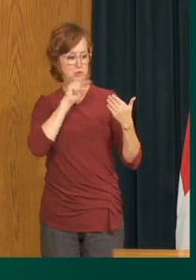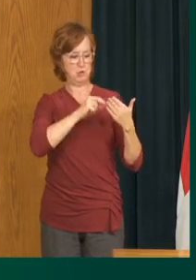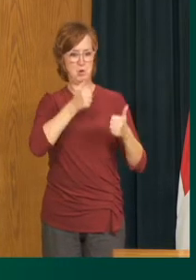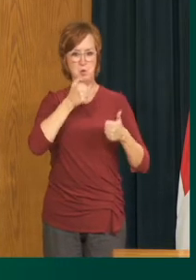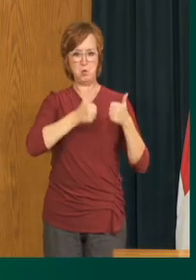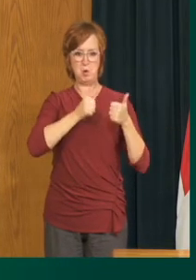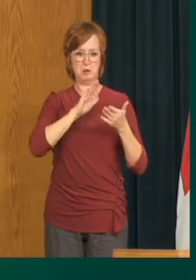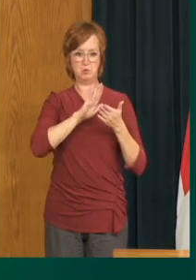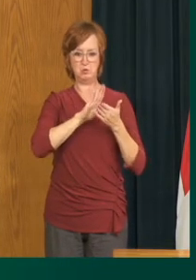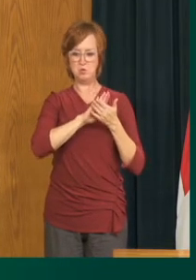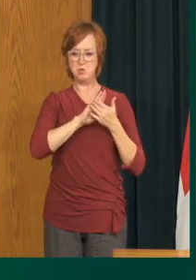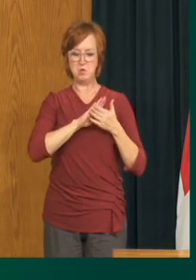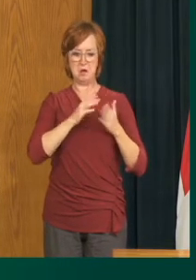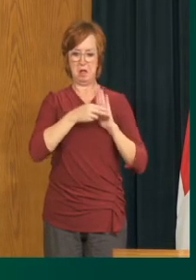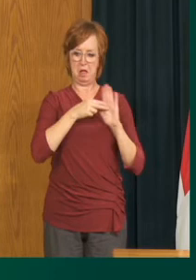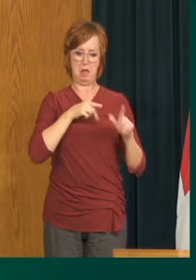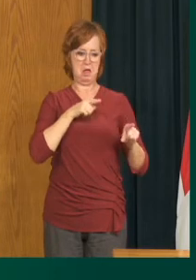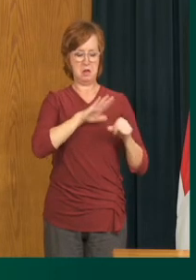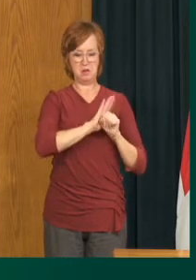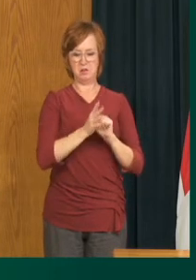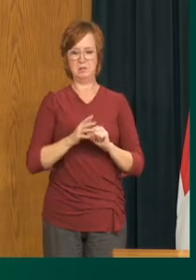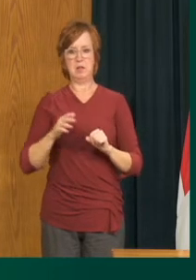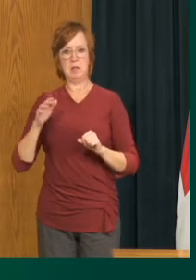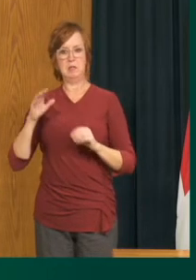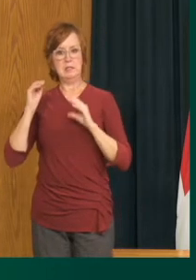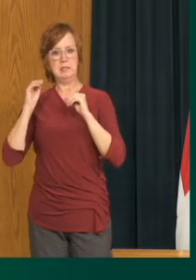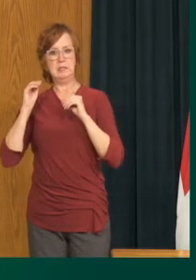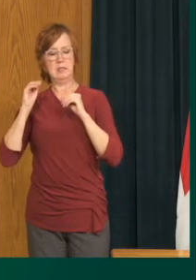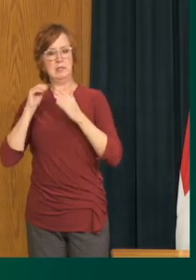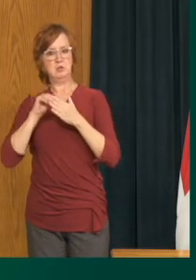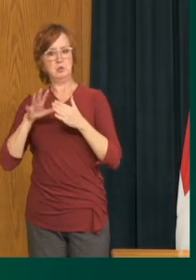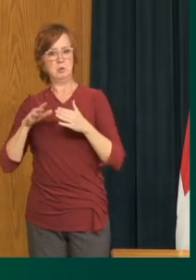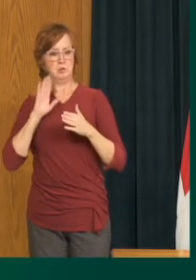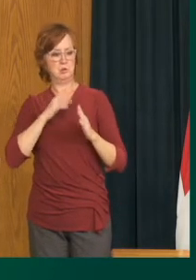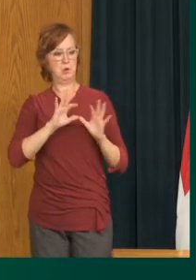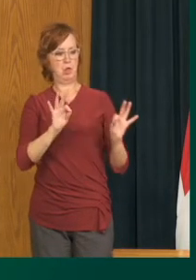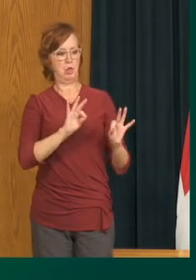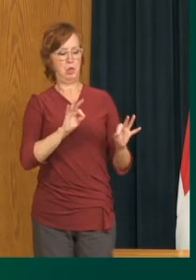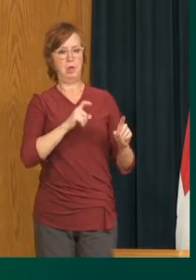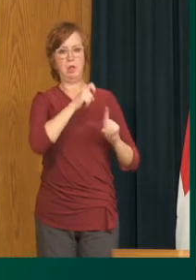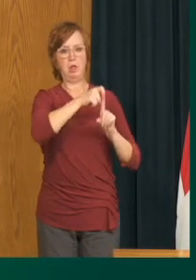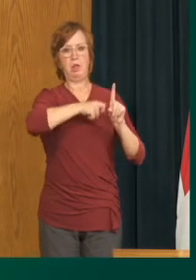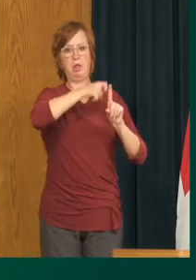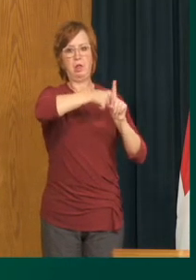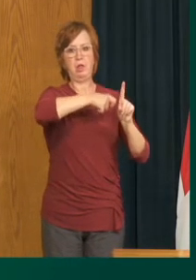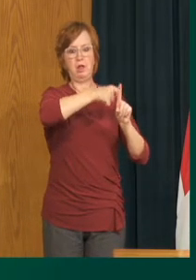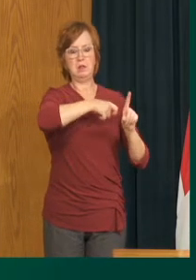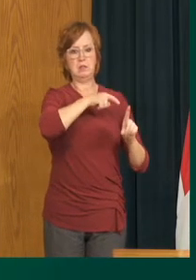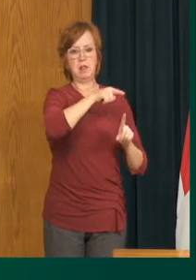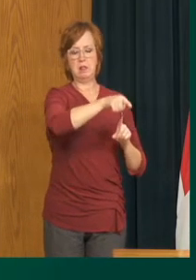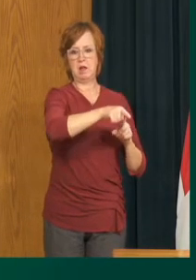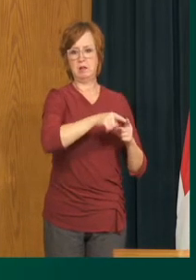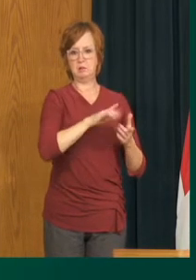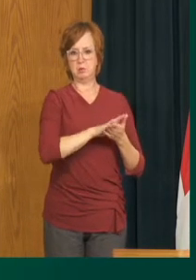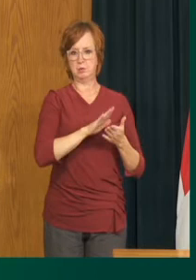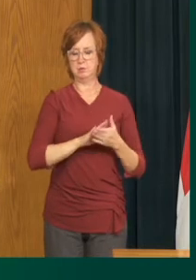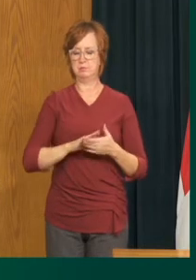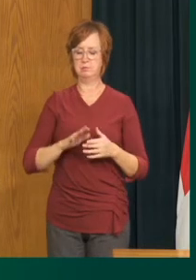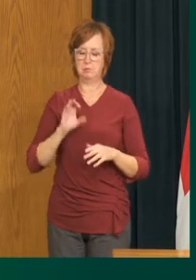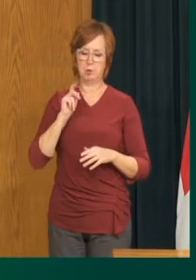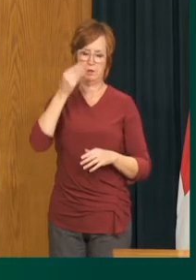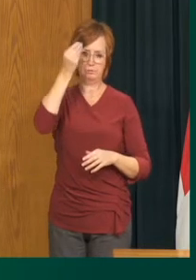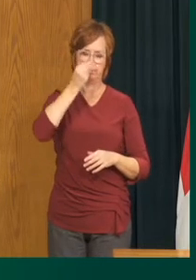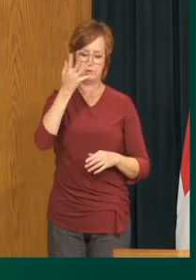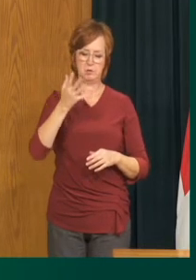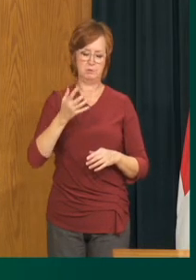treat COVID in a less serious way. I would just say we've been through this conversation, not with schools,